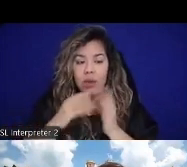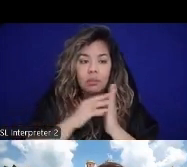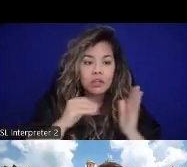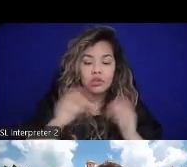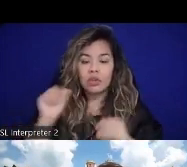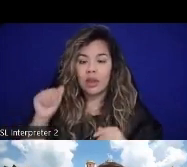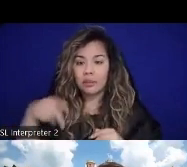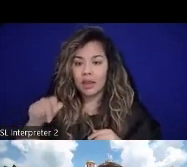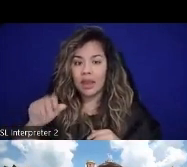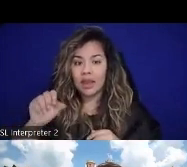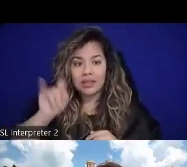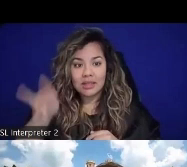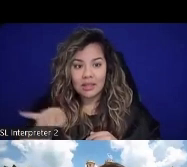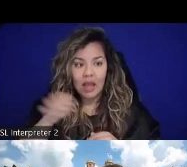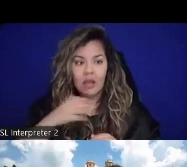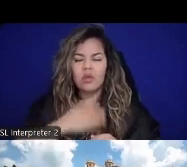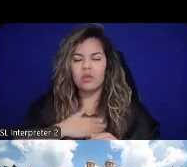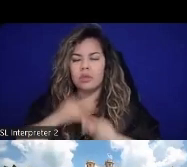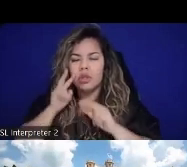I attach the link here.